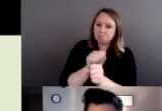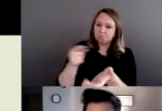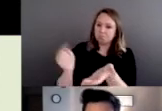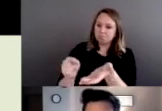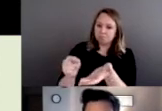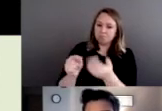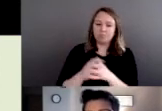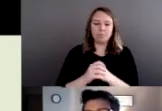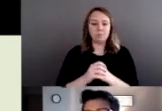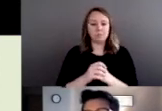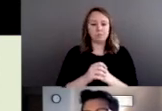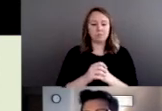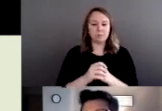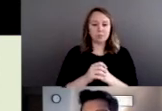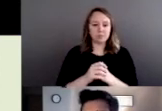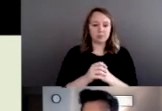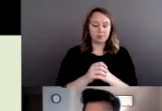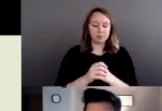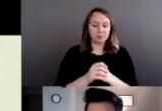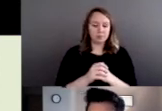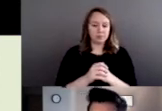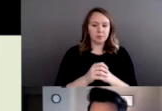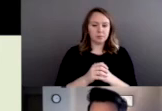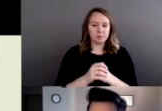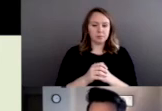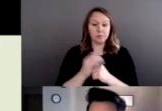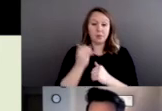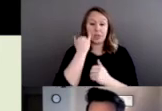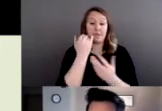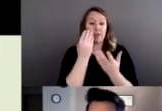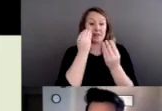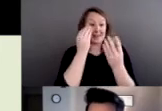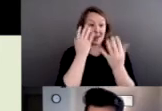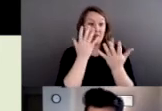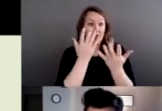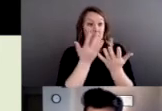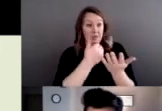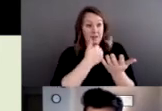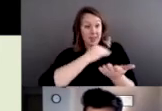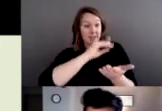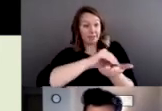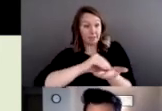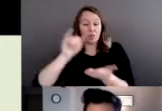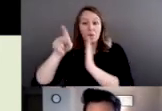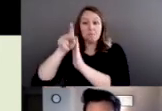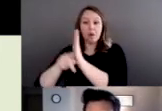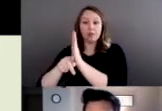Because if more data exists out there, like if these policyholders can get this data,